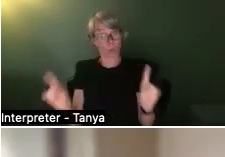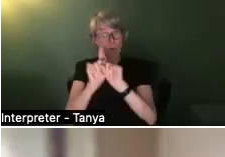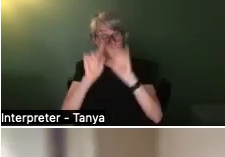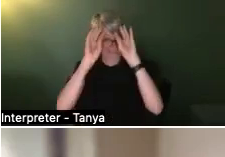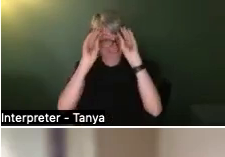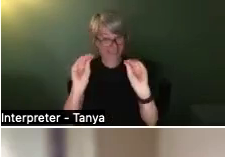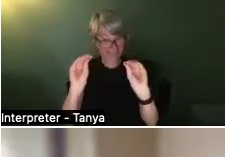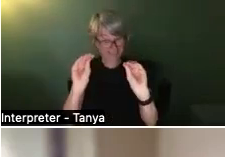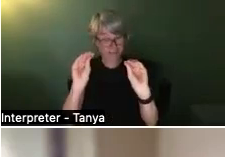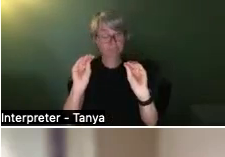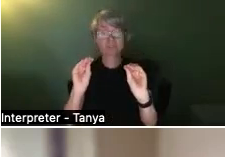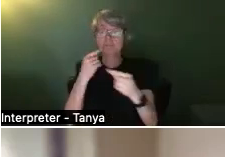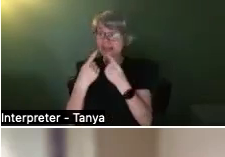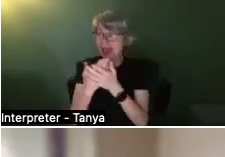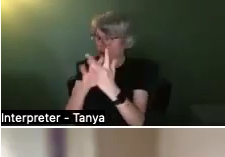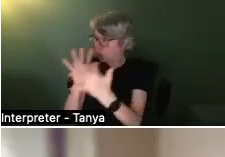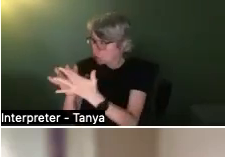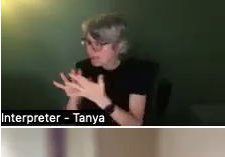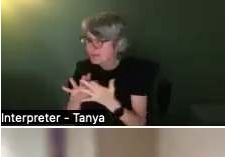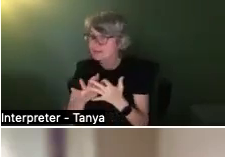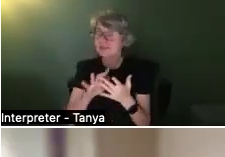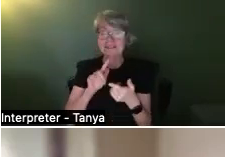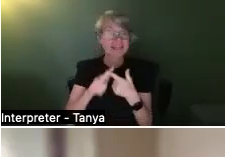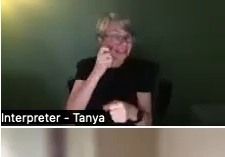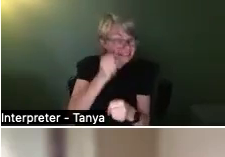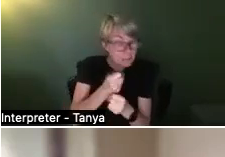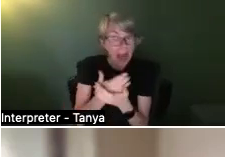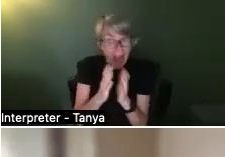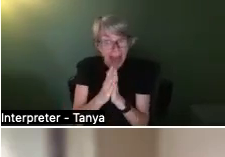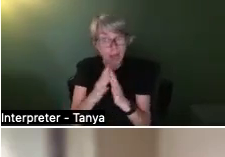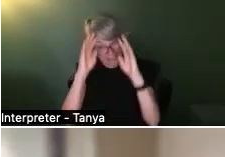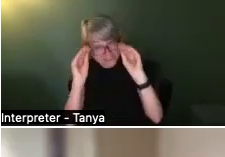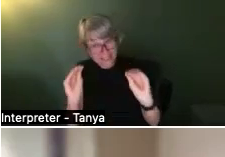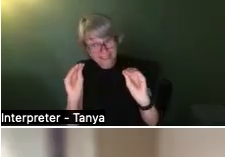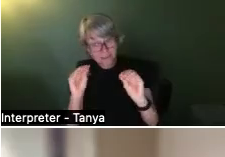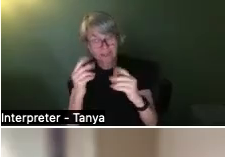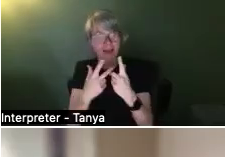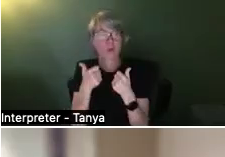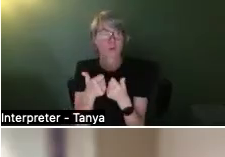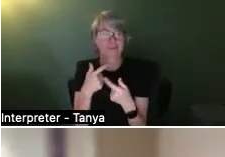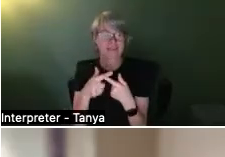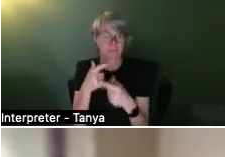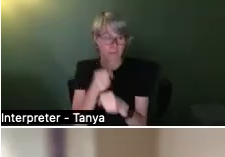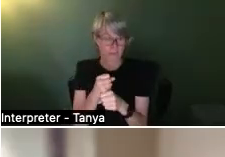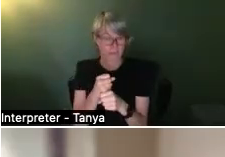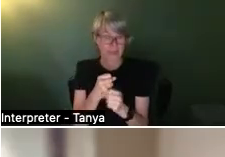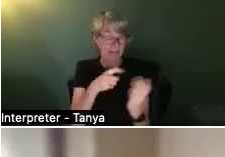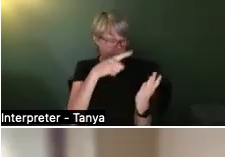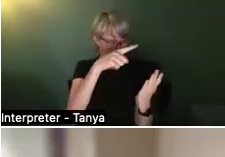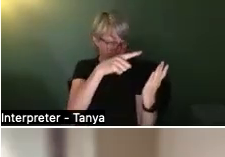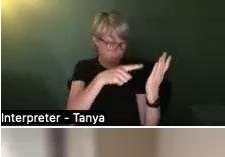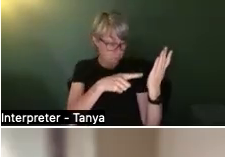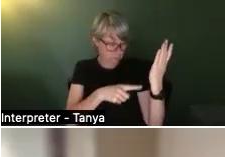a university might co-educate, and some helpful resources. Tali made an easy-read summary that outlines what is